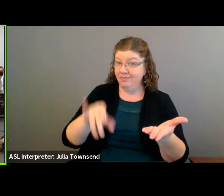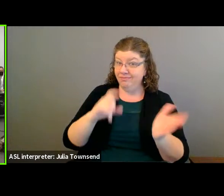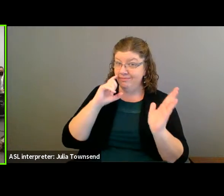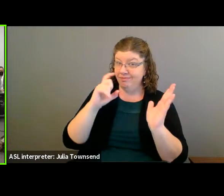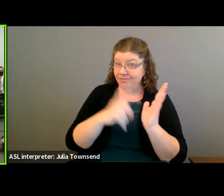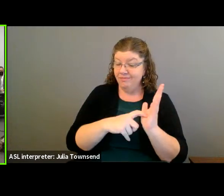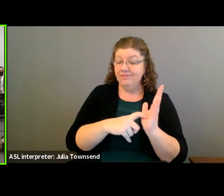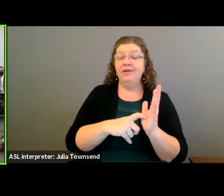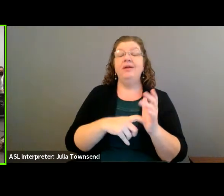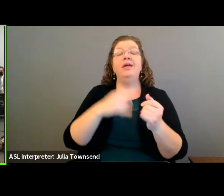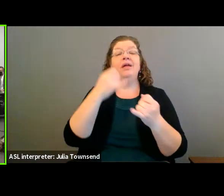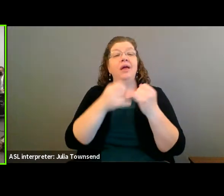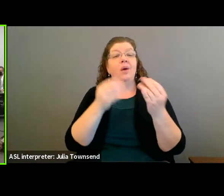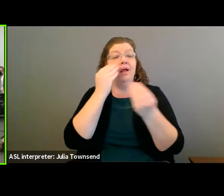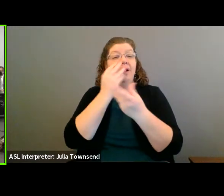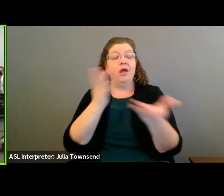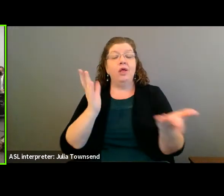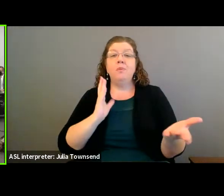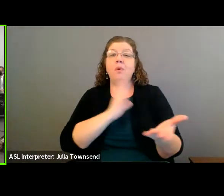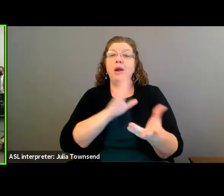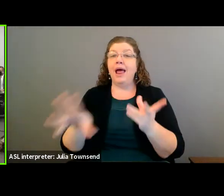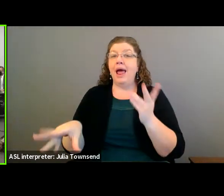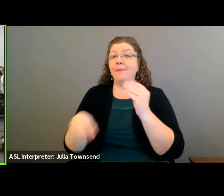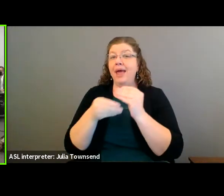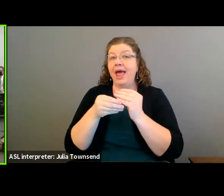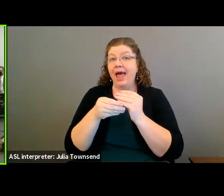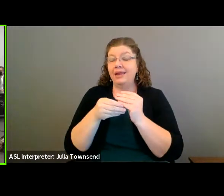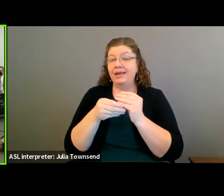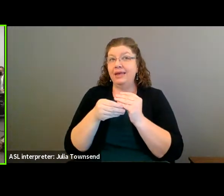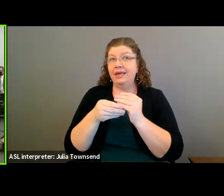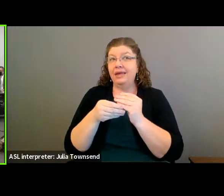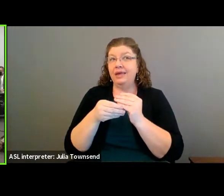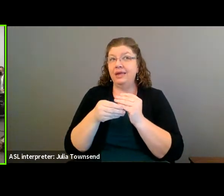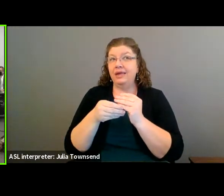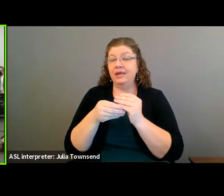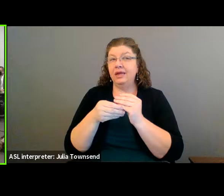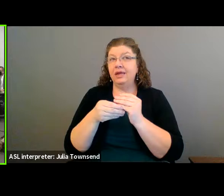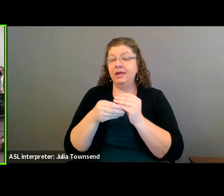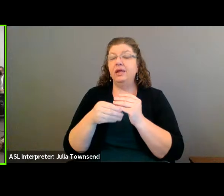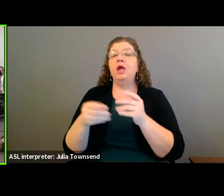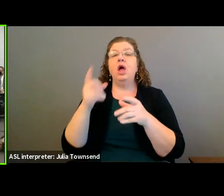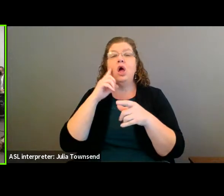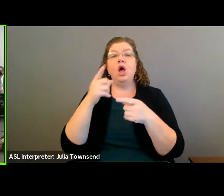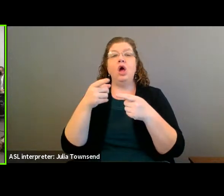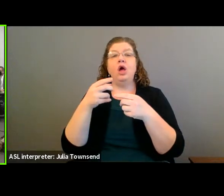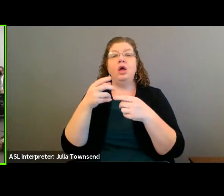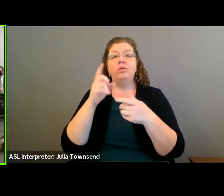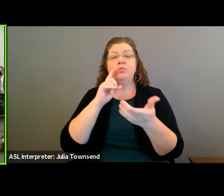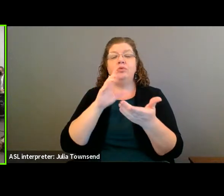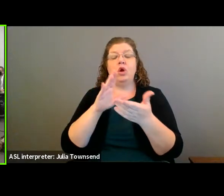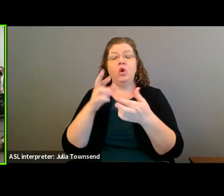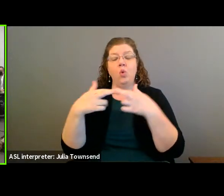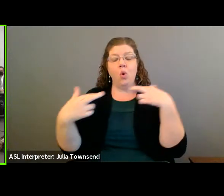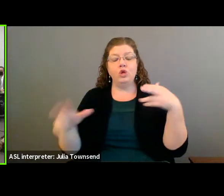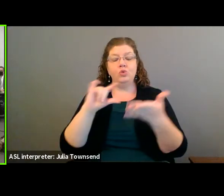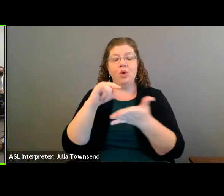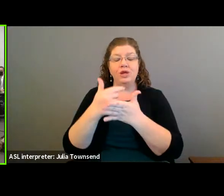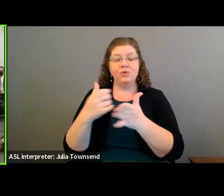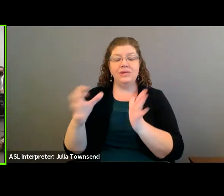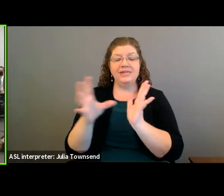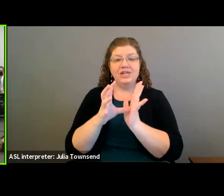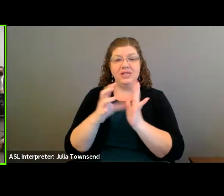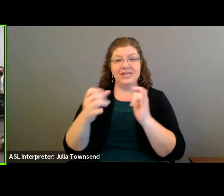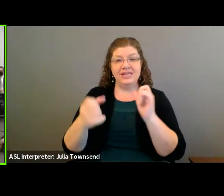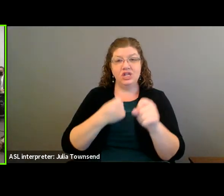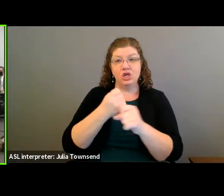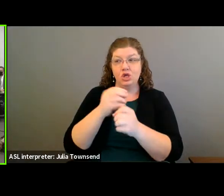the board members know that I'm also adding a cord to graduating seniors this year. Mr. Rouse and I, along with principals, have looked for